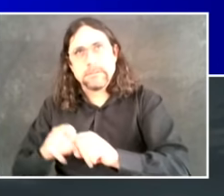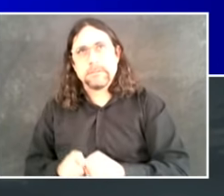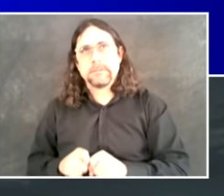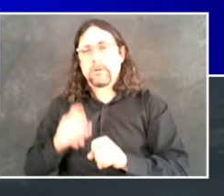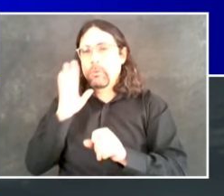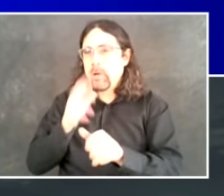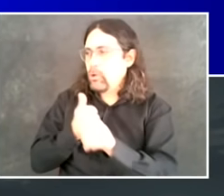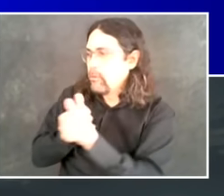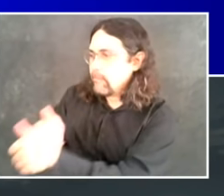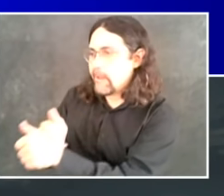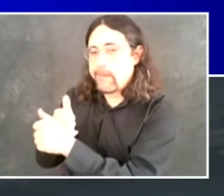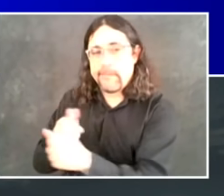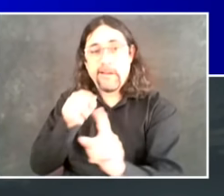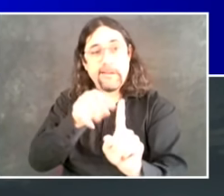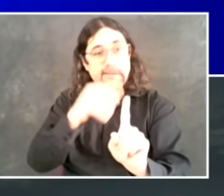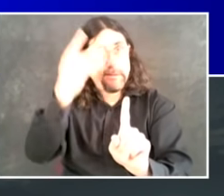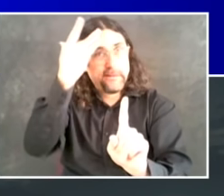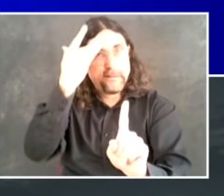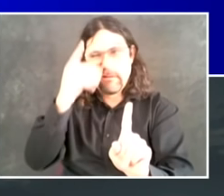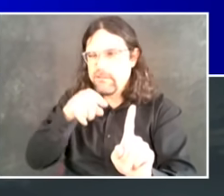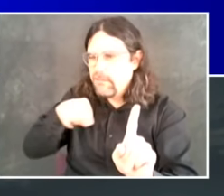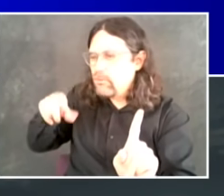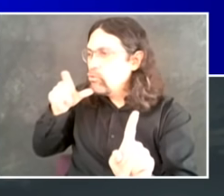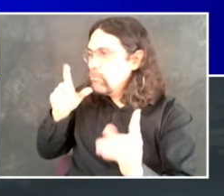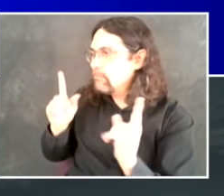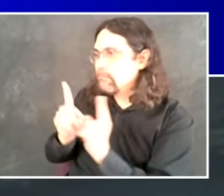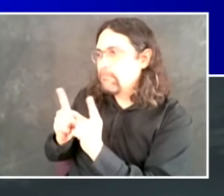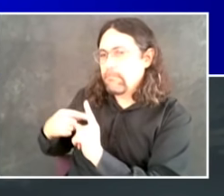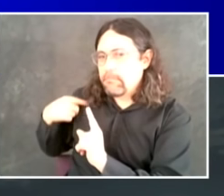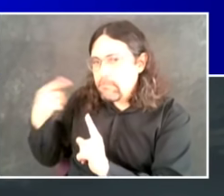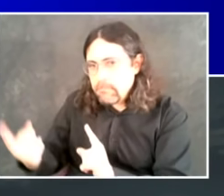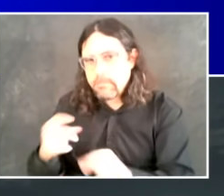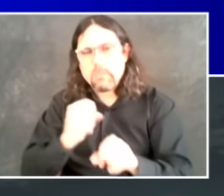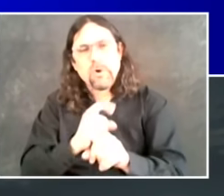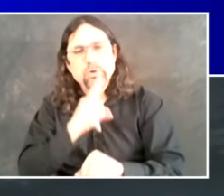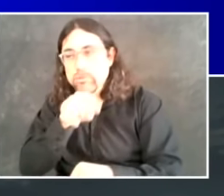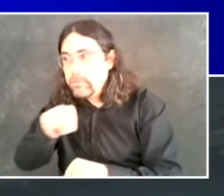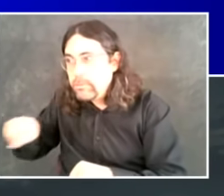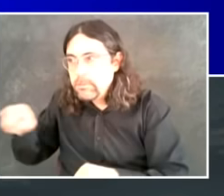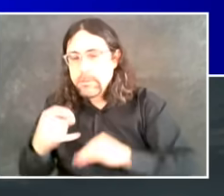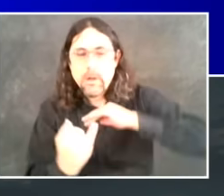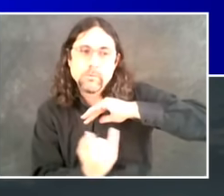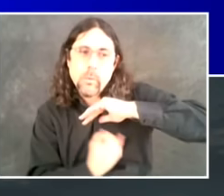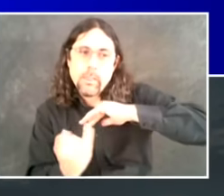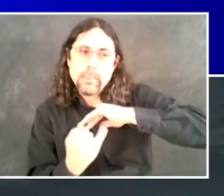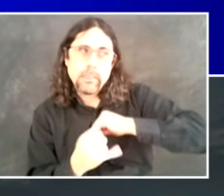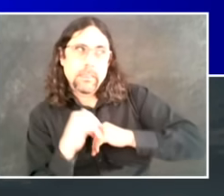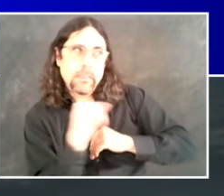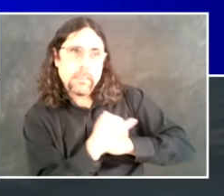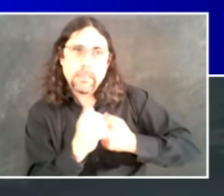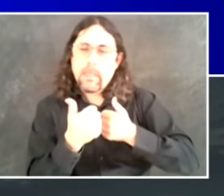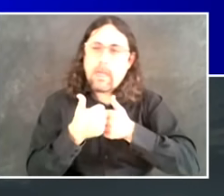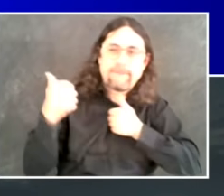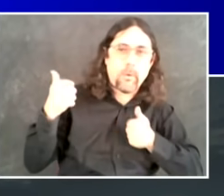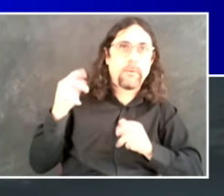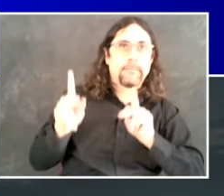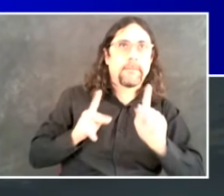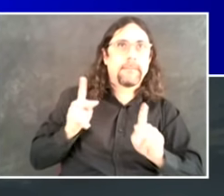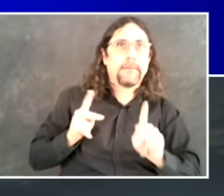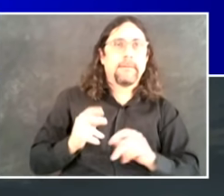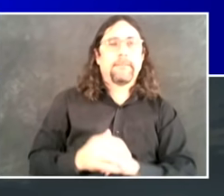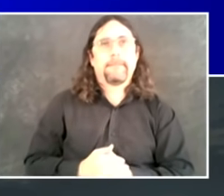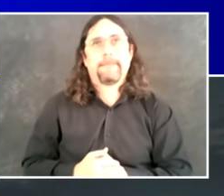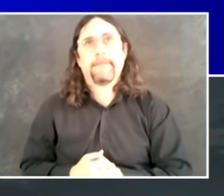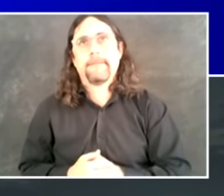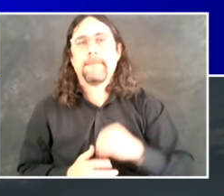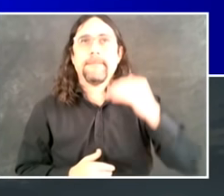other part of the crisis, that horrible reality of people who've lost their livelihood, struggling to make ends meet, in so